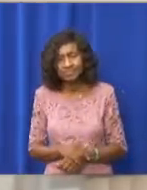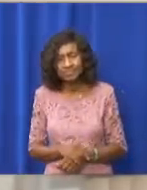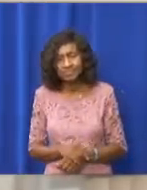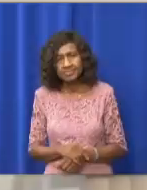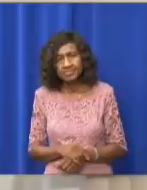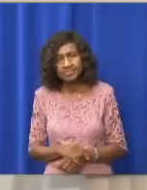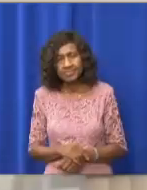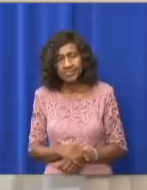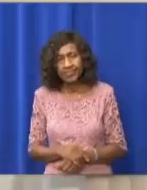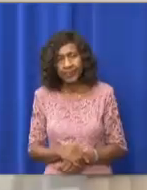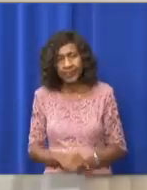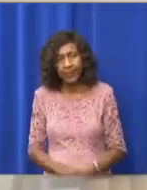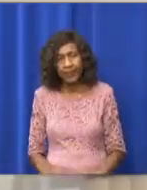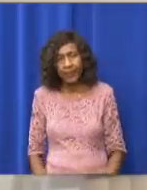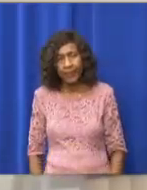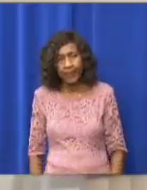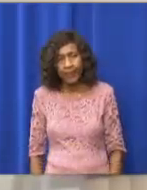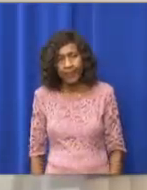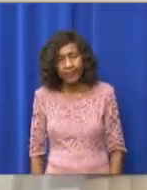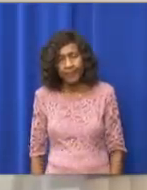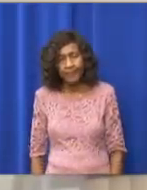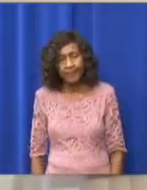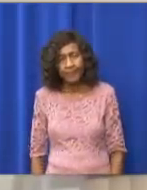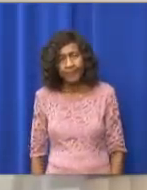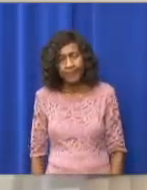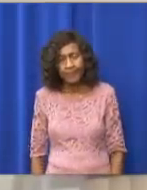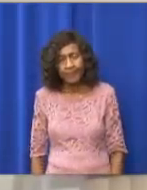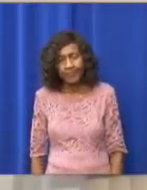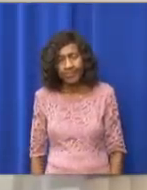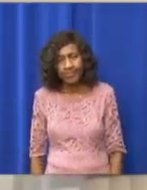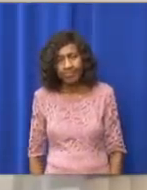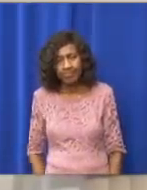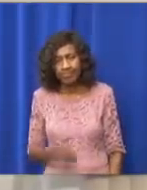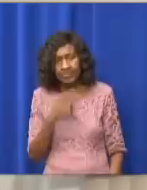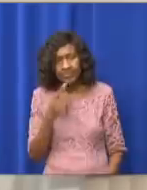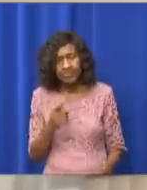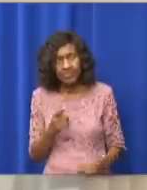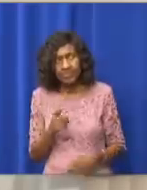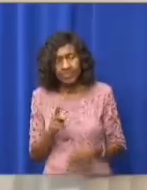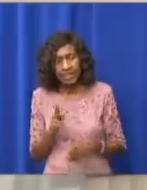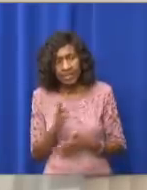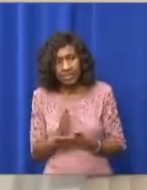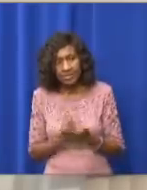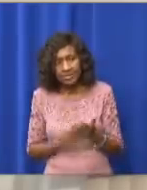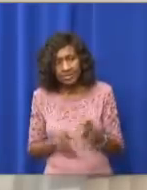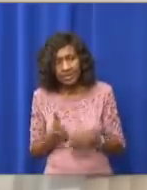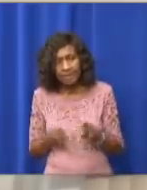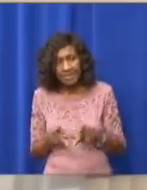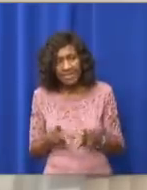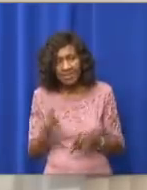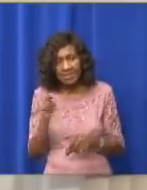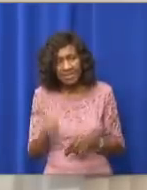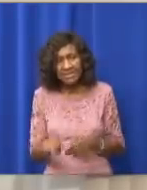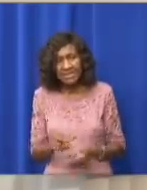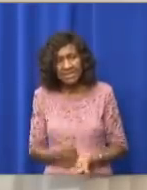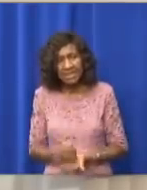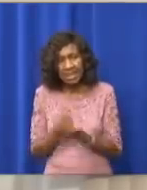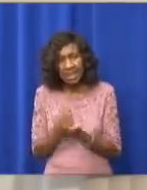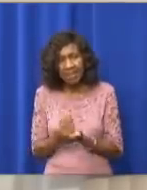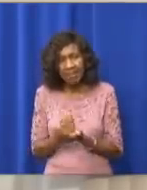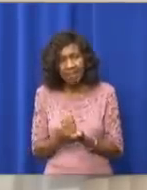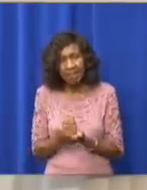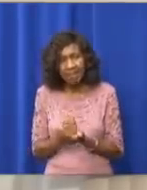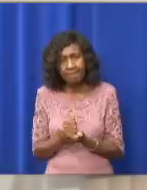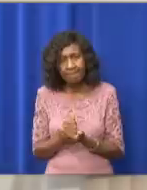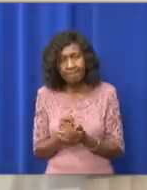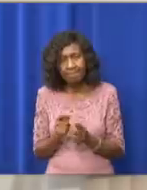fees back to, say, small businesses? Because we've had comments come in from them asking for that kind of assistance to help get